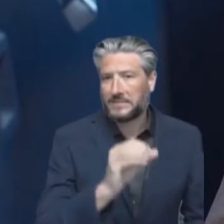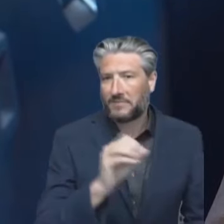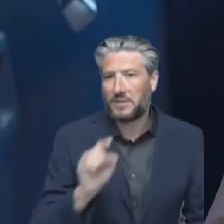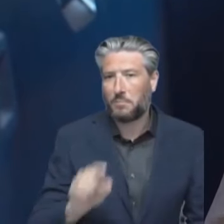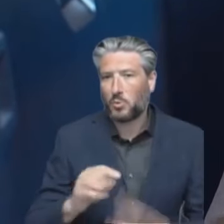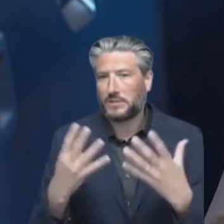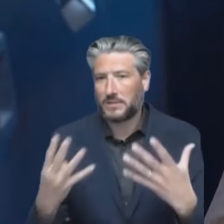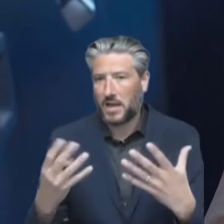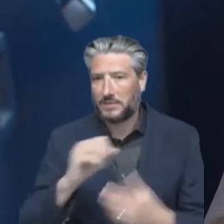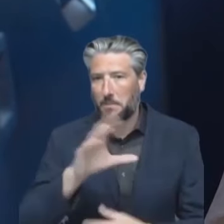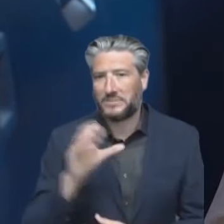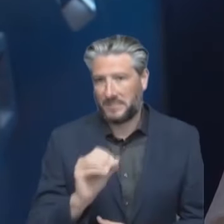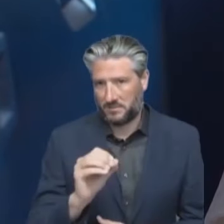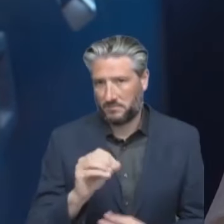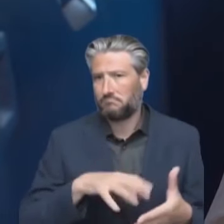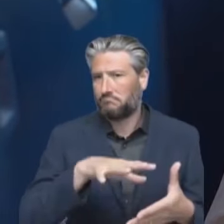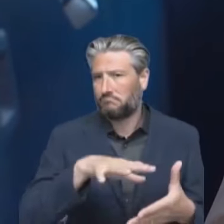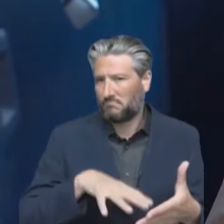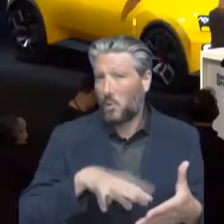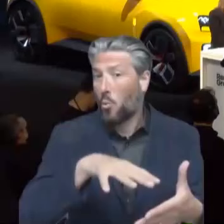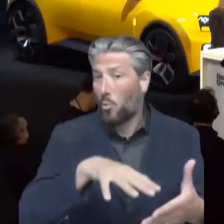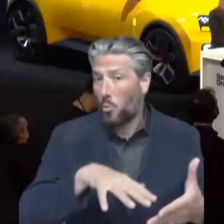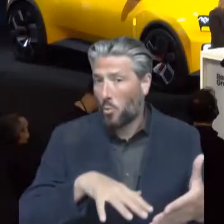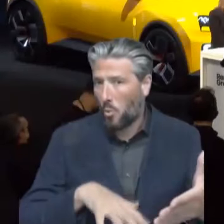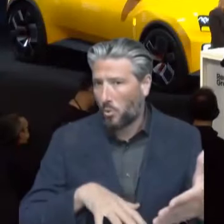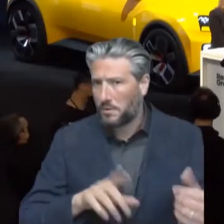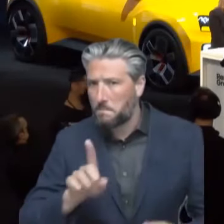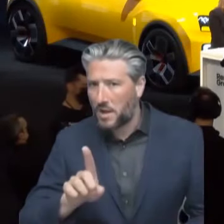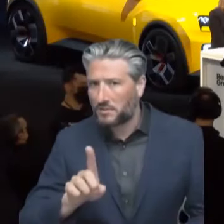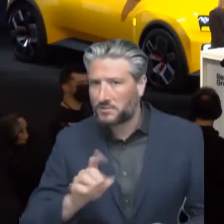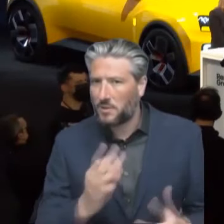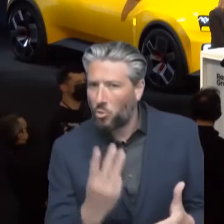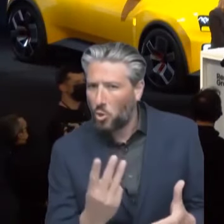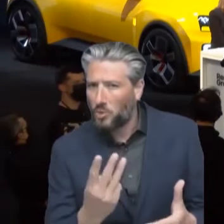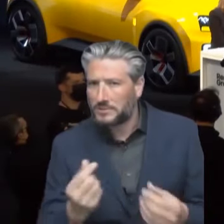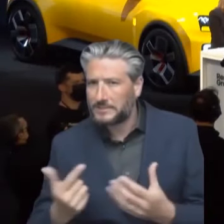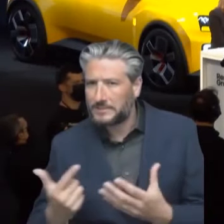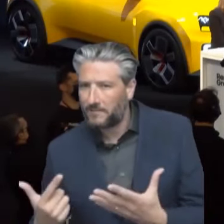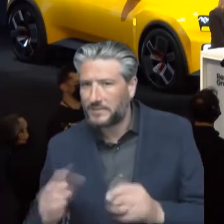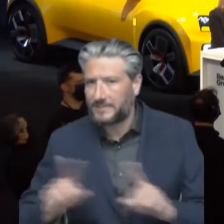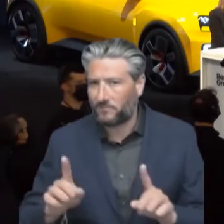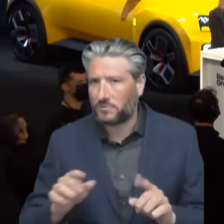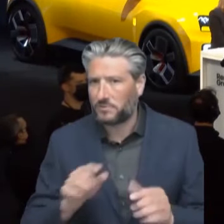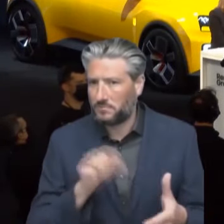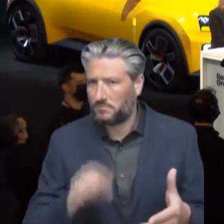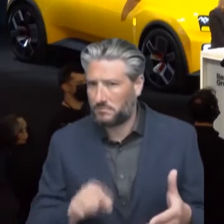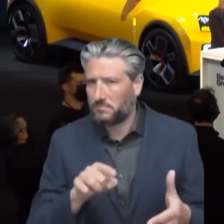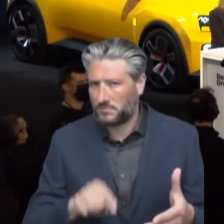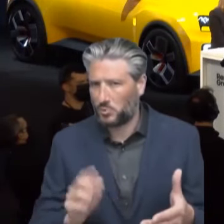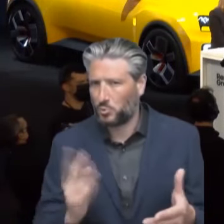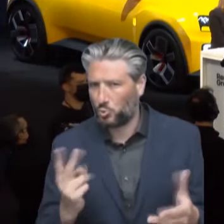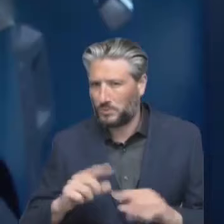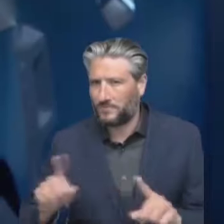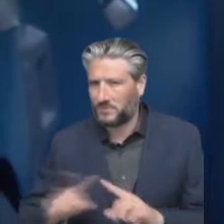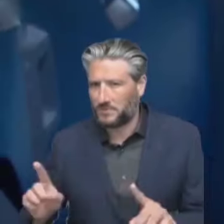all resolutions, with the exception of the third and seventh resolution. Consequently, beyond this ceiling threshold, the voting rights of the